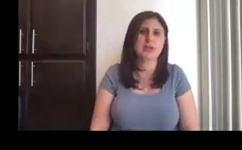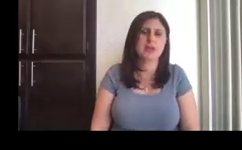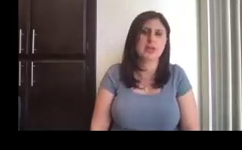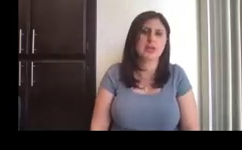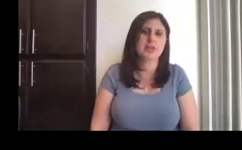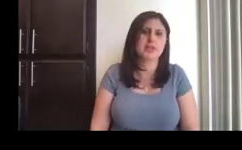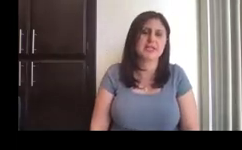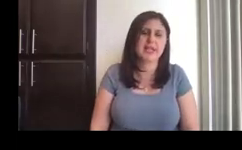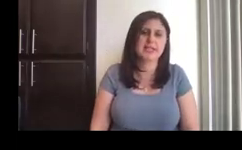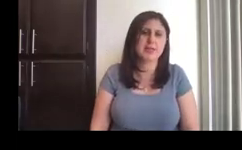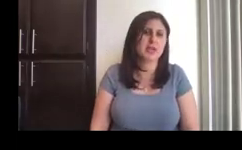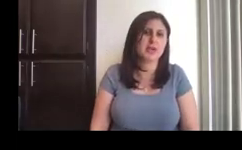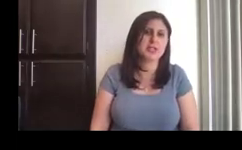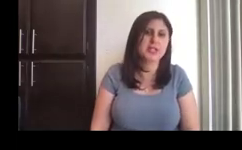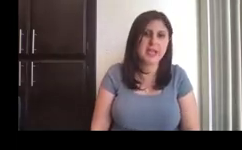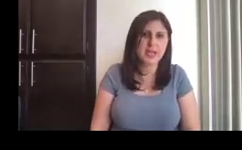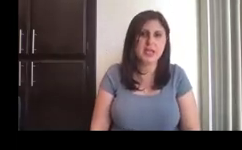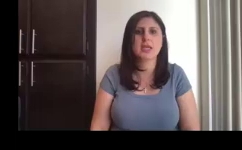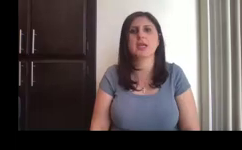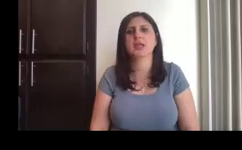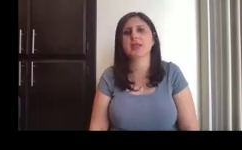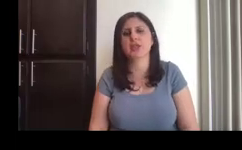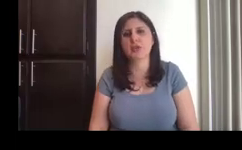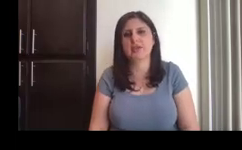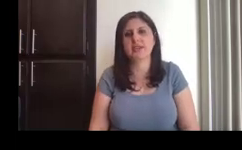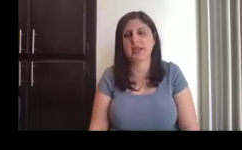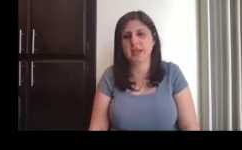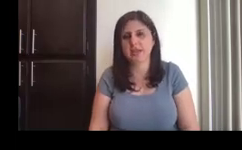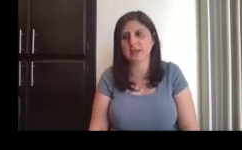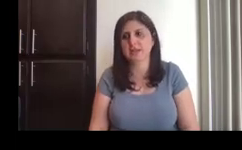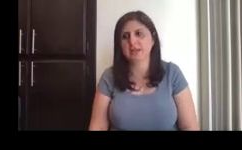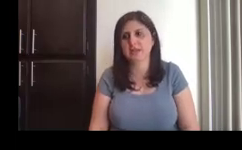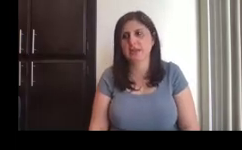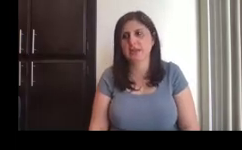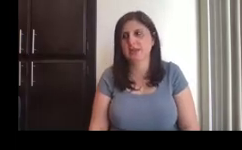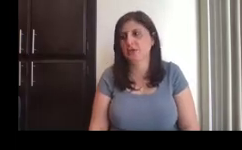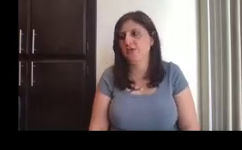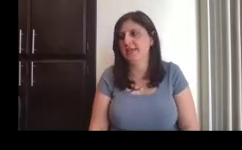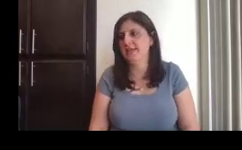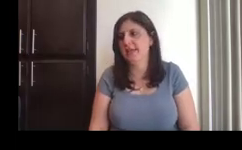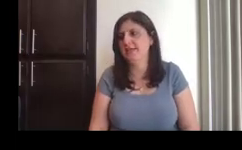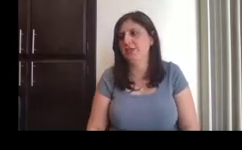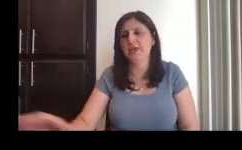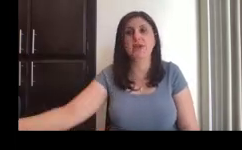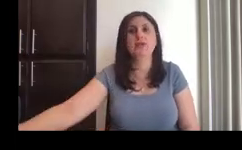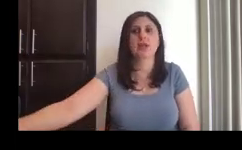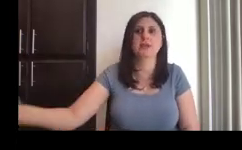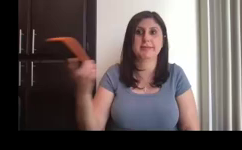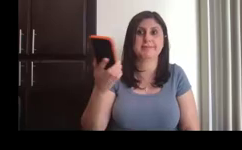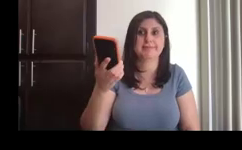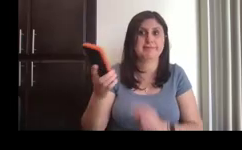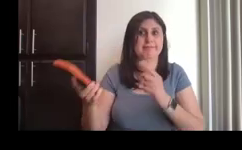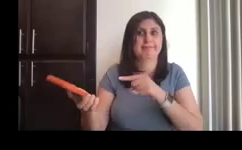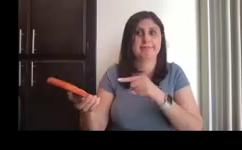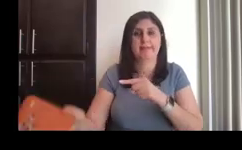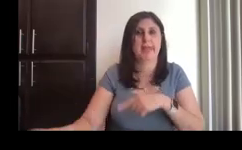don't. If someone signs something you don't understand, and then you give the sign. So if I sign to my phone and I was